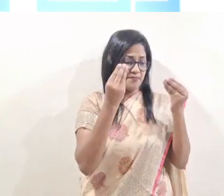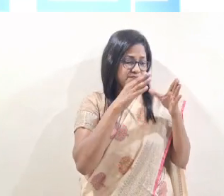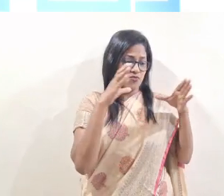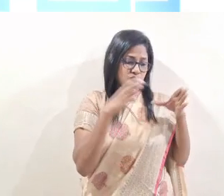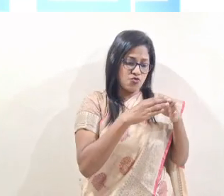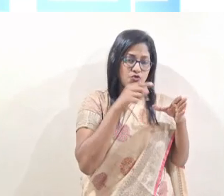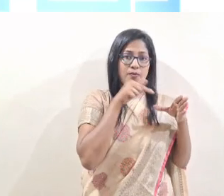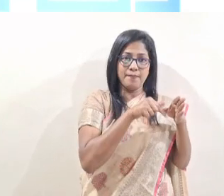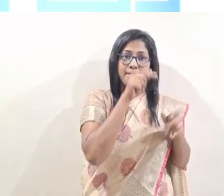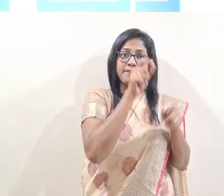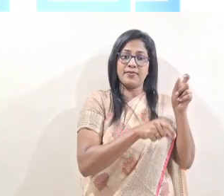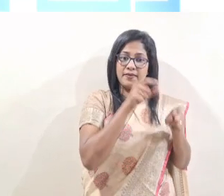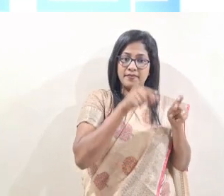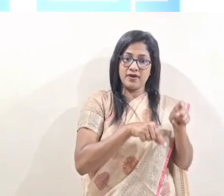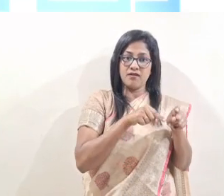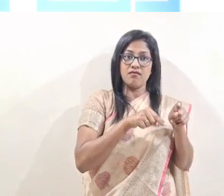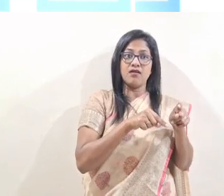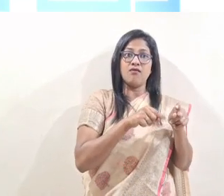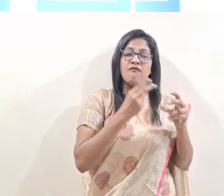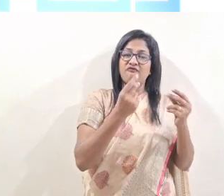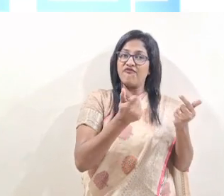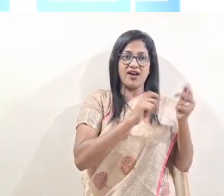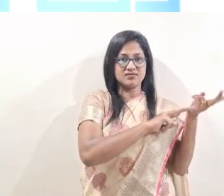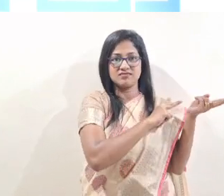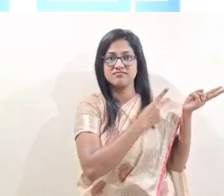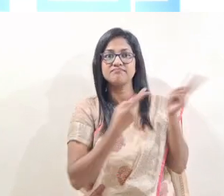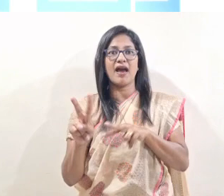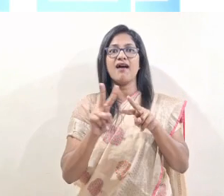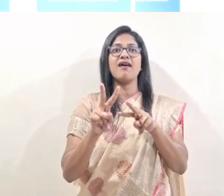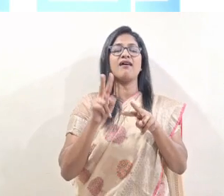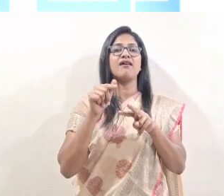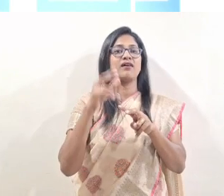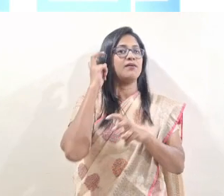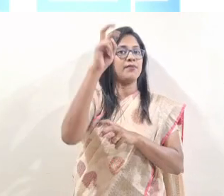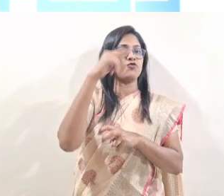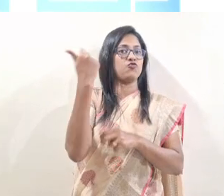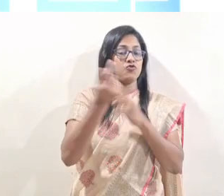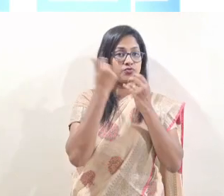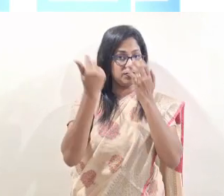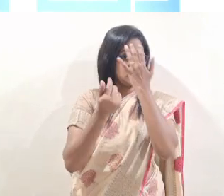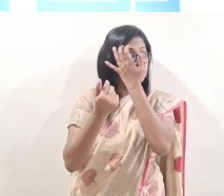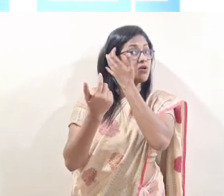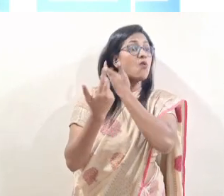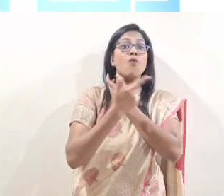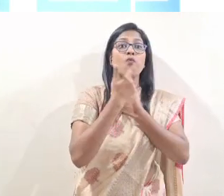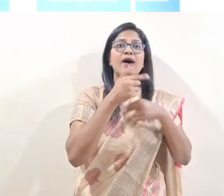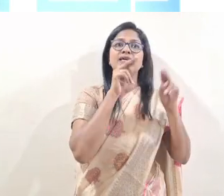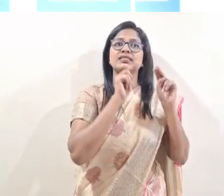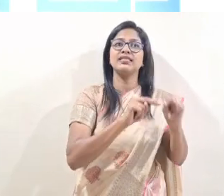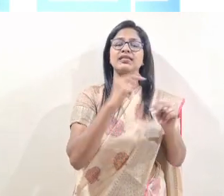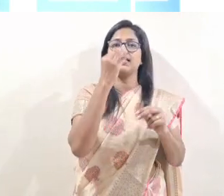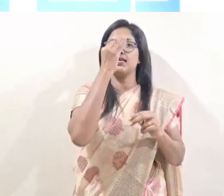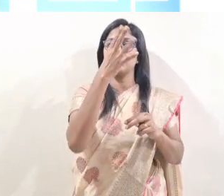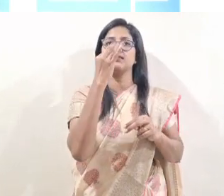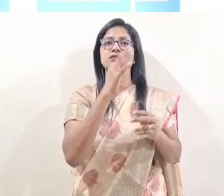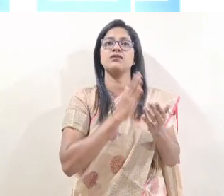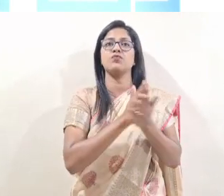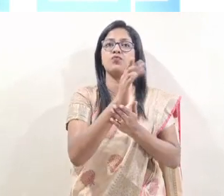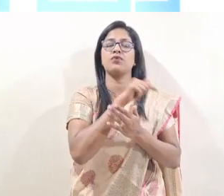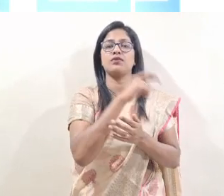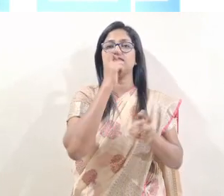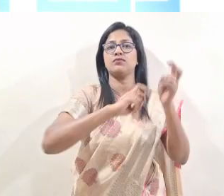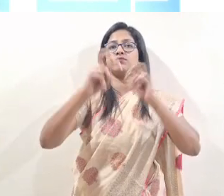segment of people who returned very quickly to using metro because that was the most viable means of transport for